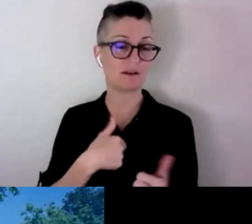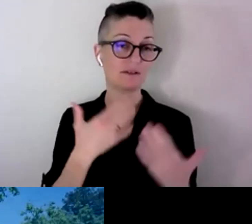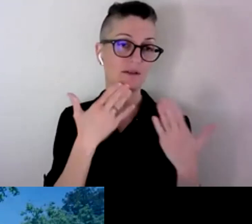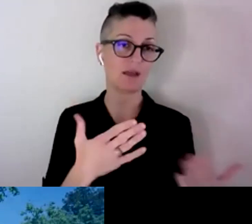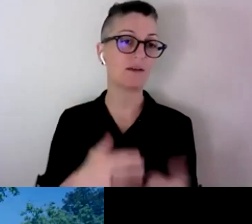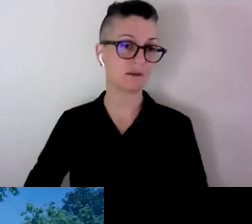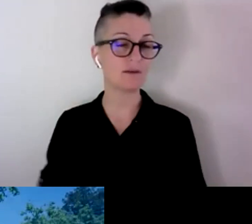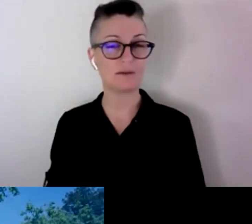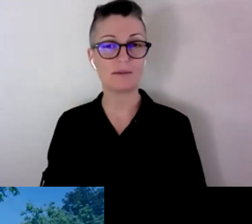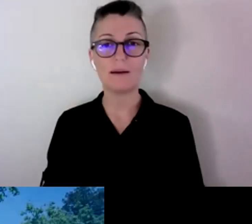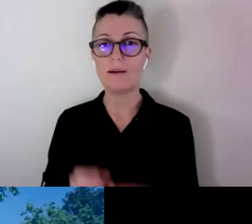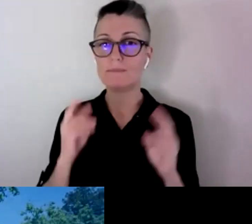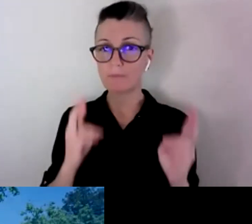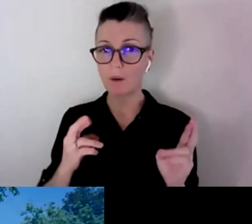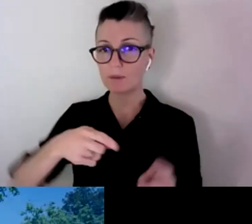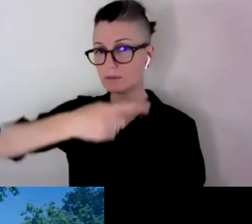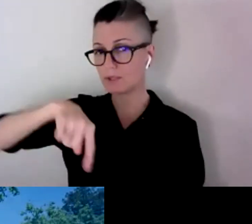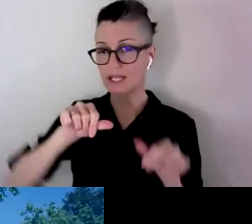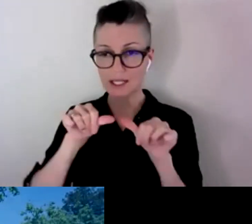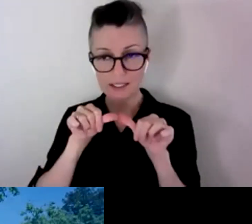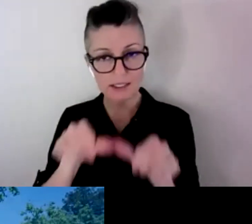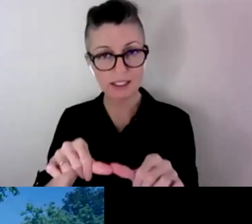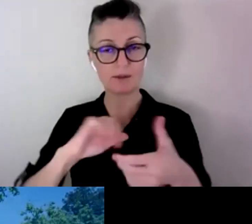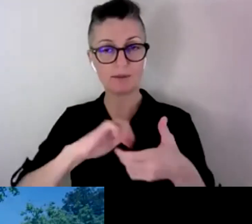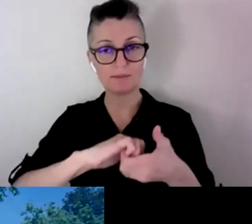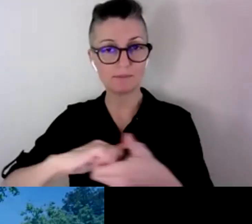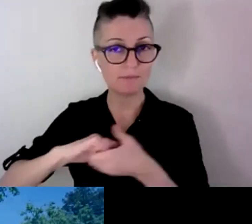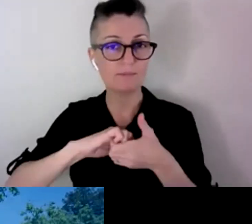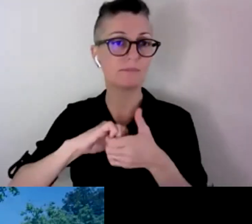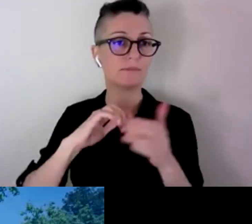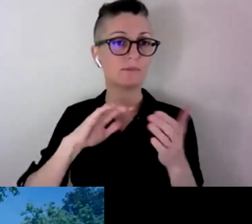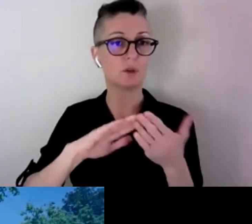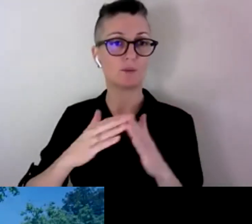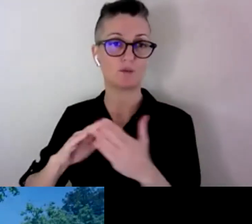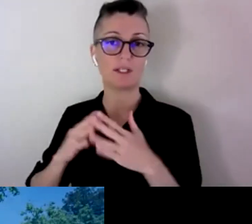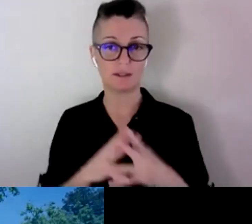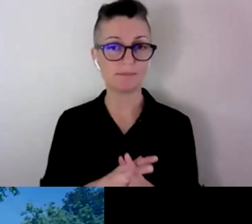And we hope that we will continue to be in community in moving forward. We'd love to continue to learn from your wisdom.